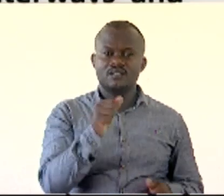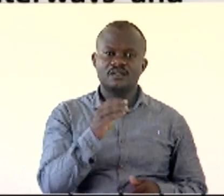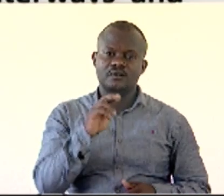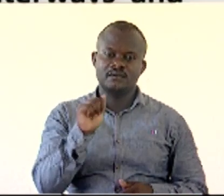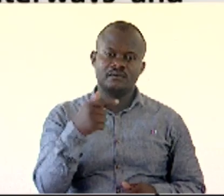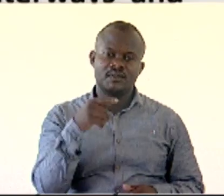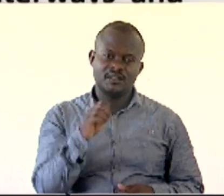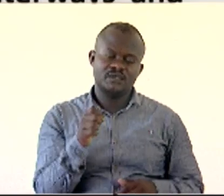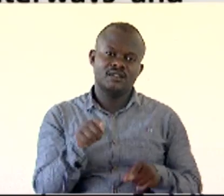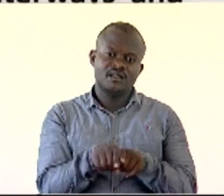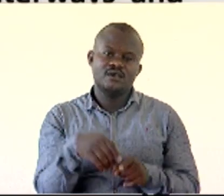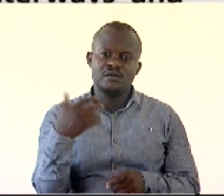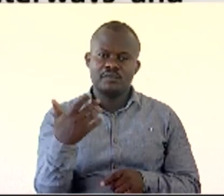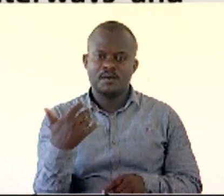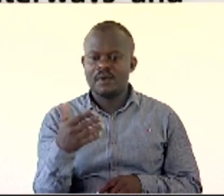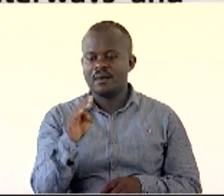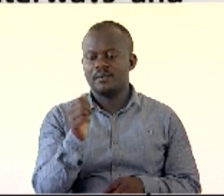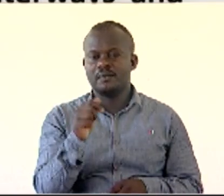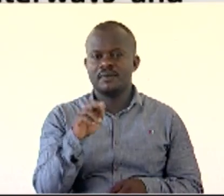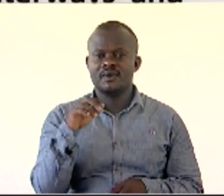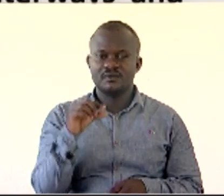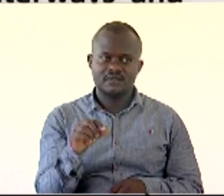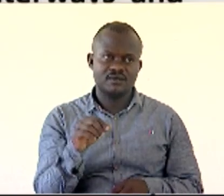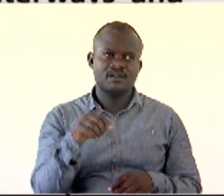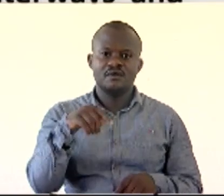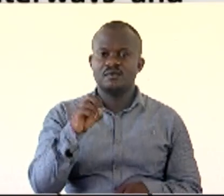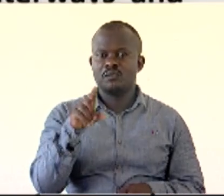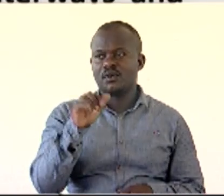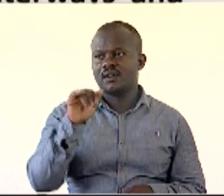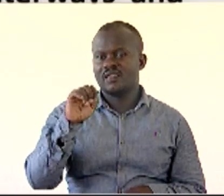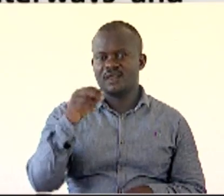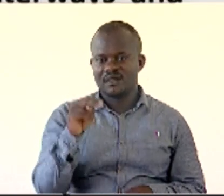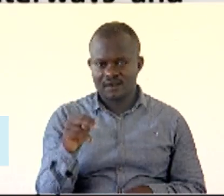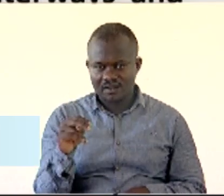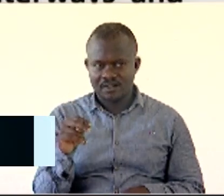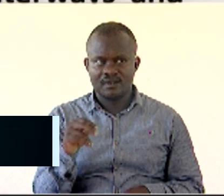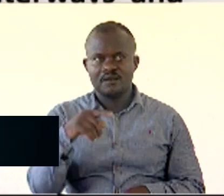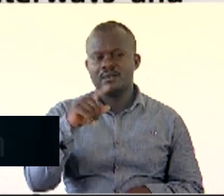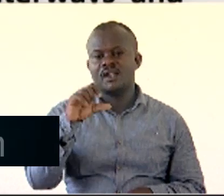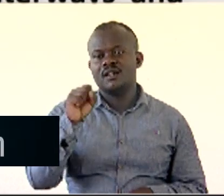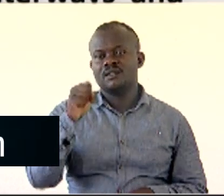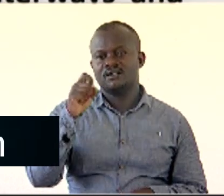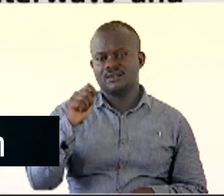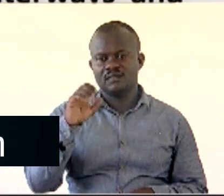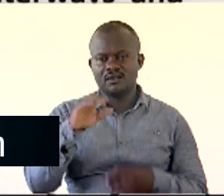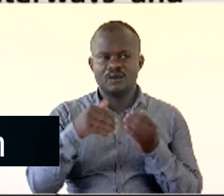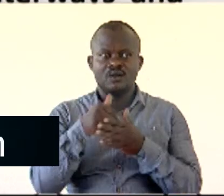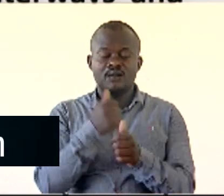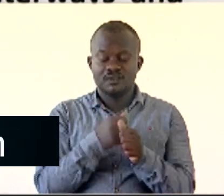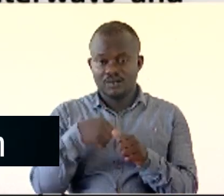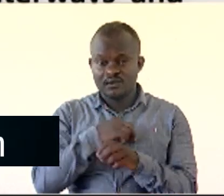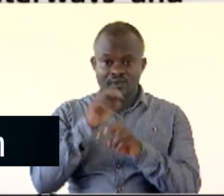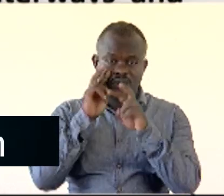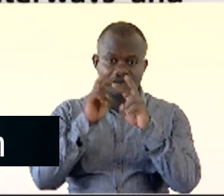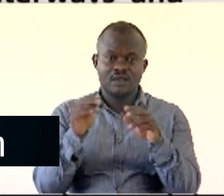seen paper bags, polythene bags, plastic bags, which we find in sewage and